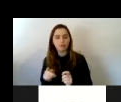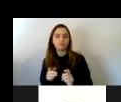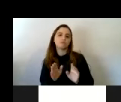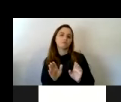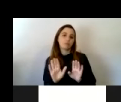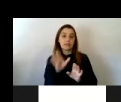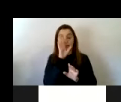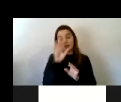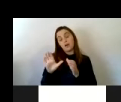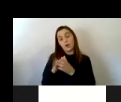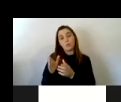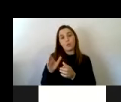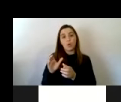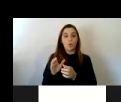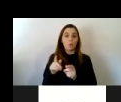organizations.